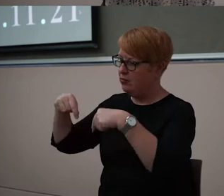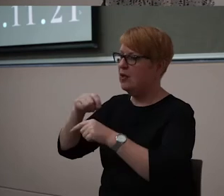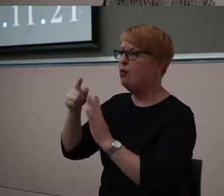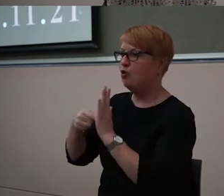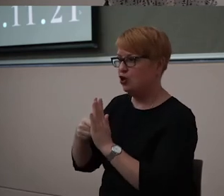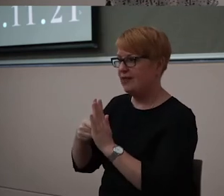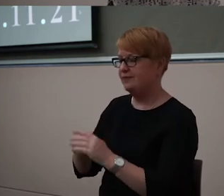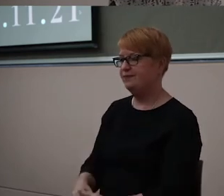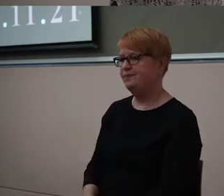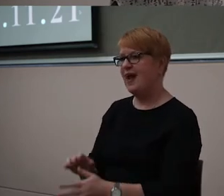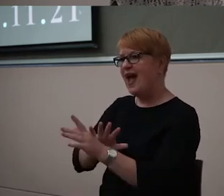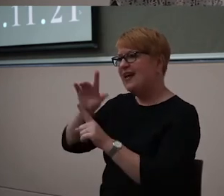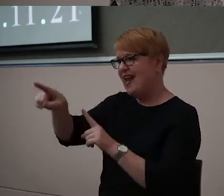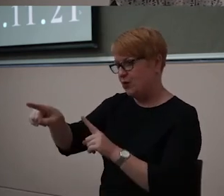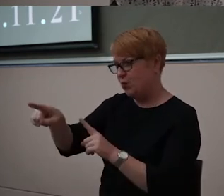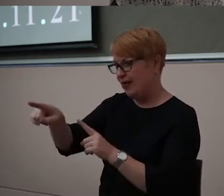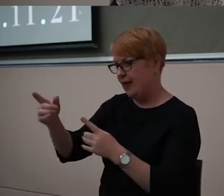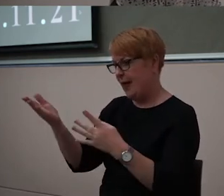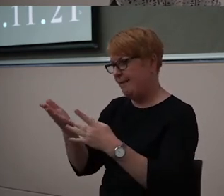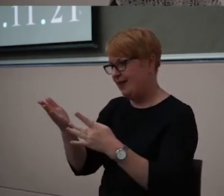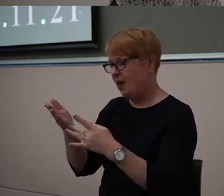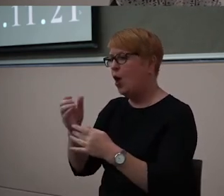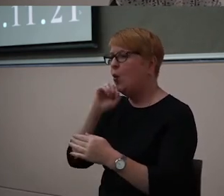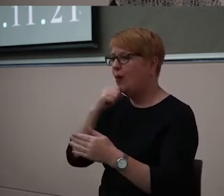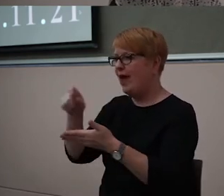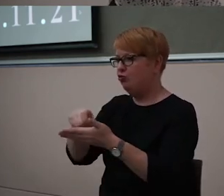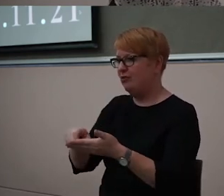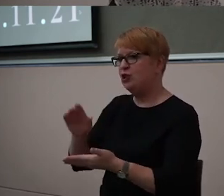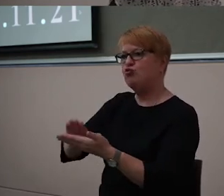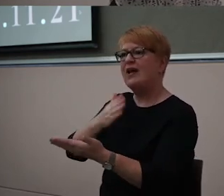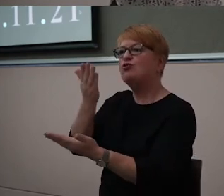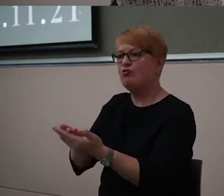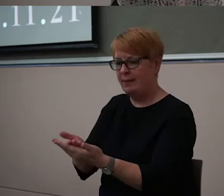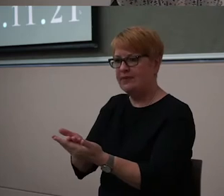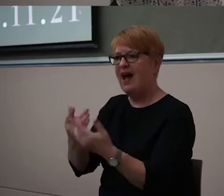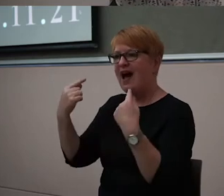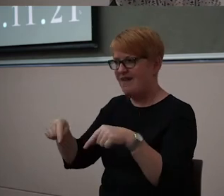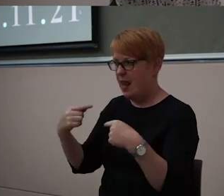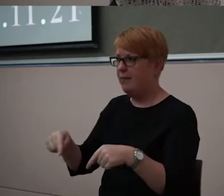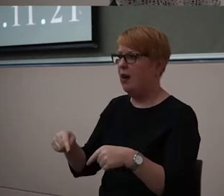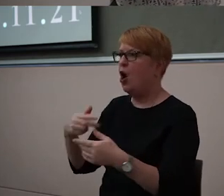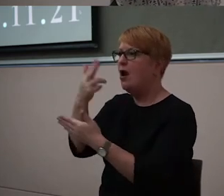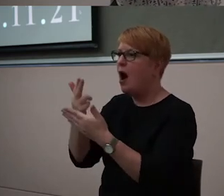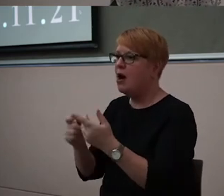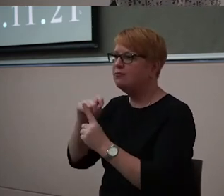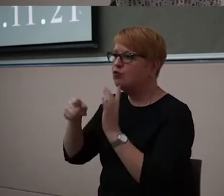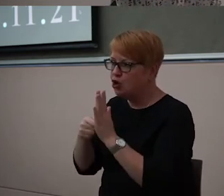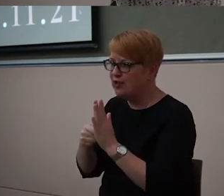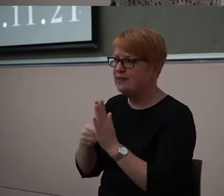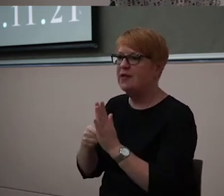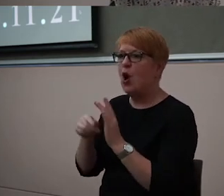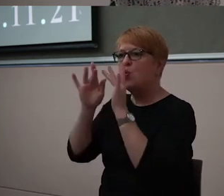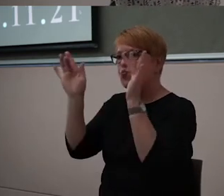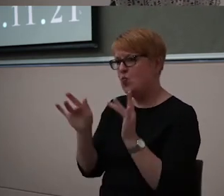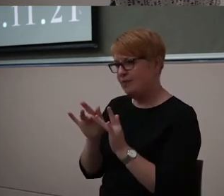By midweek next week, there will be a written transcript of the podcast available on our project's website and accessible by the link